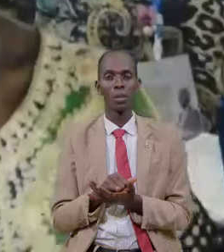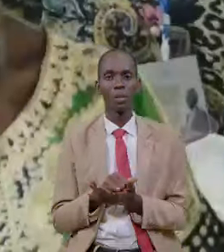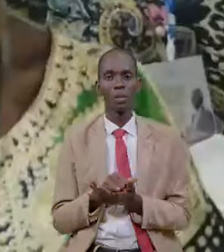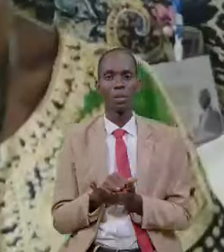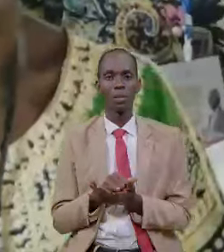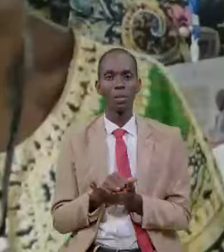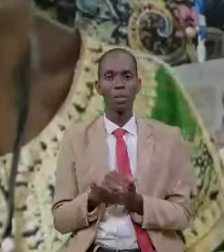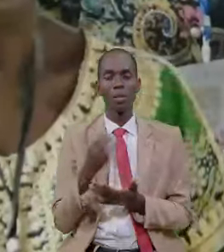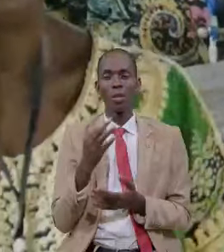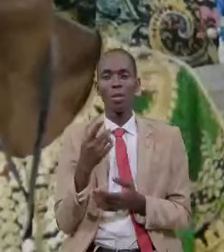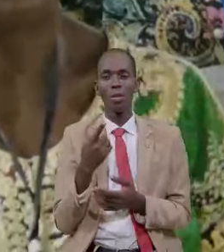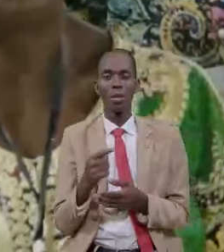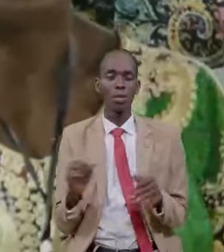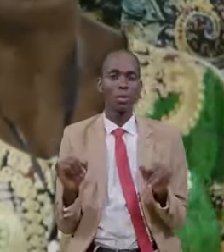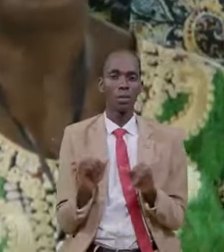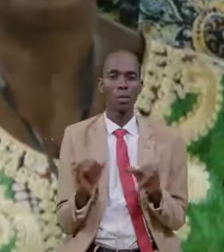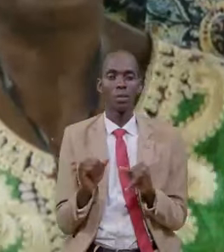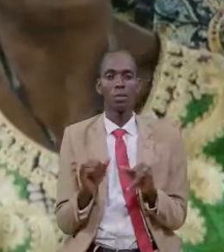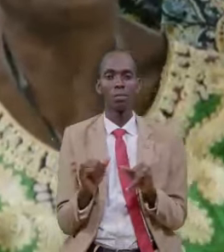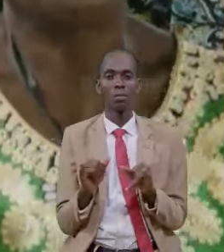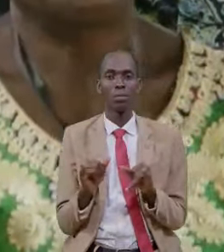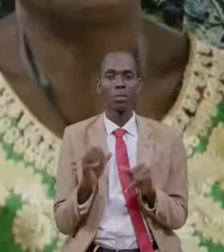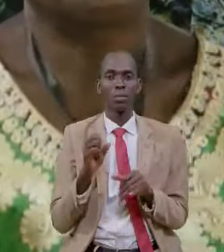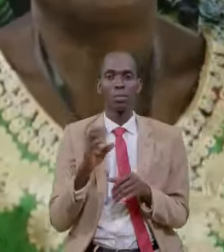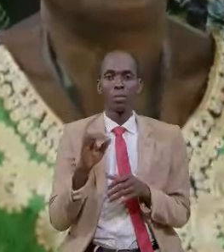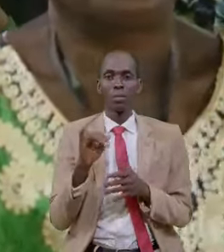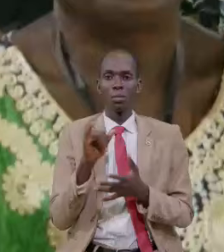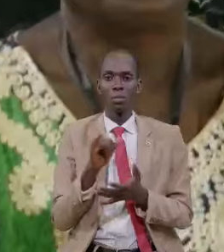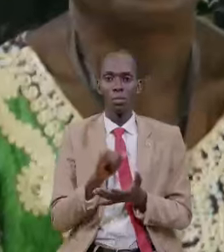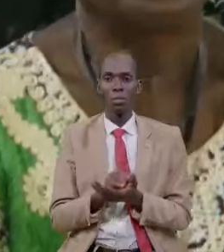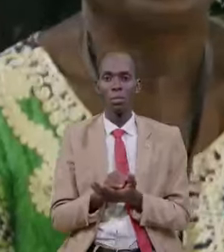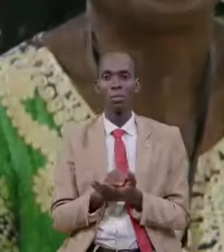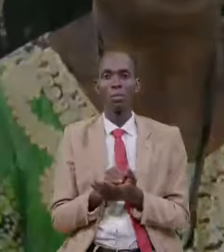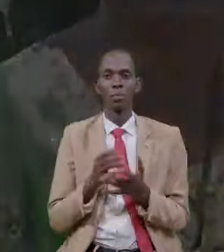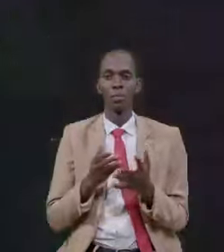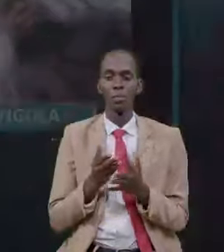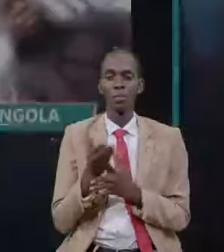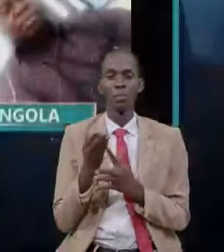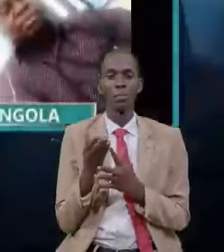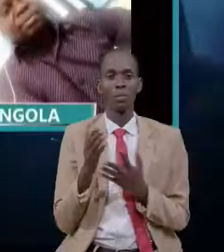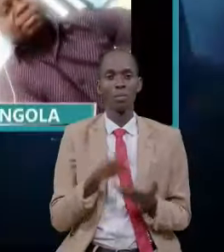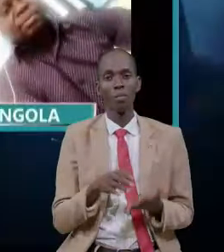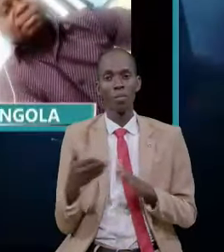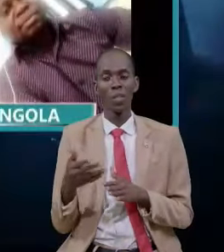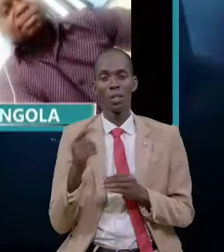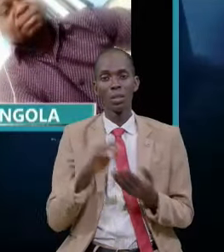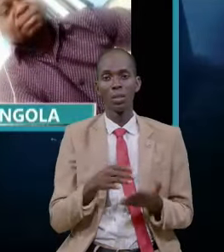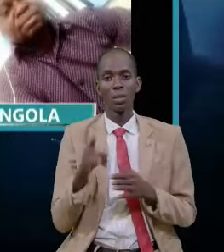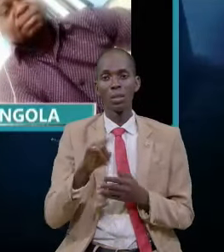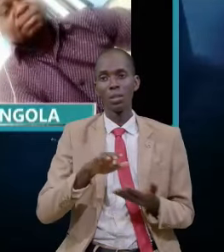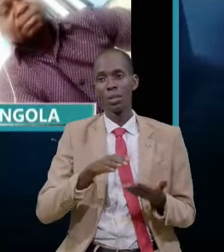of the same, so that through death, the death he died on the